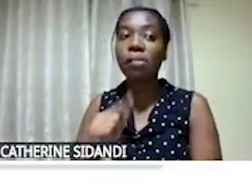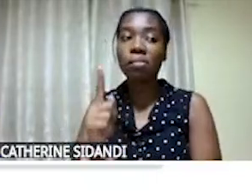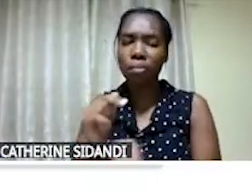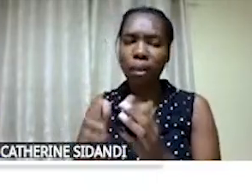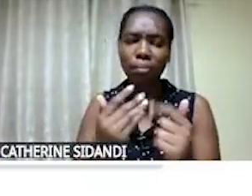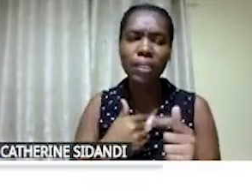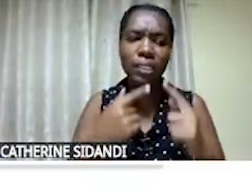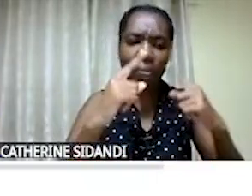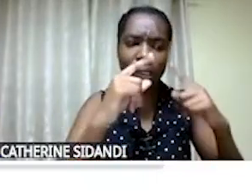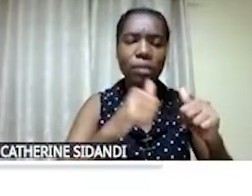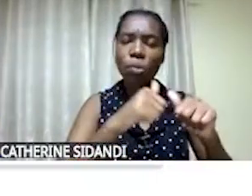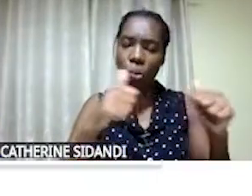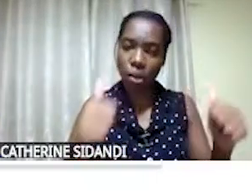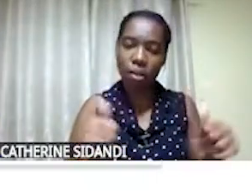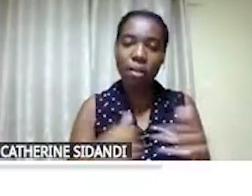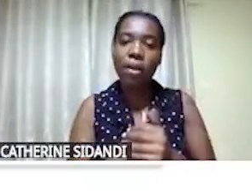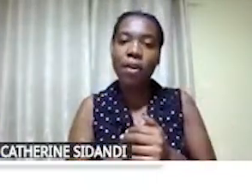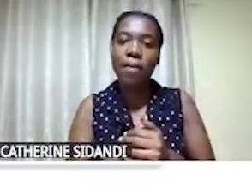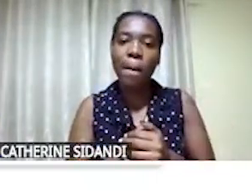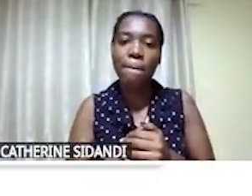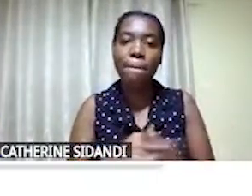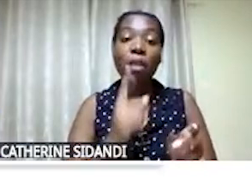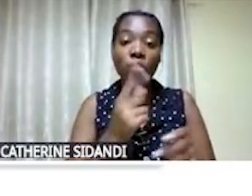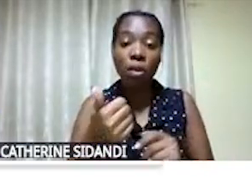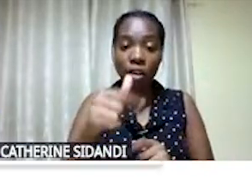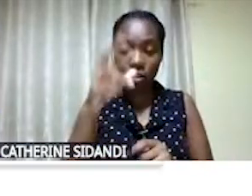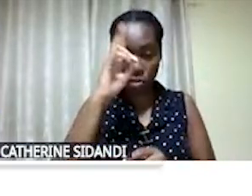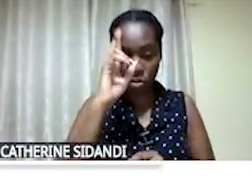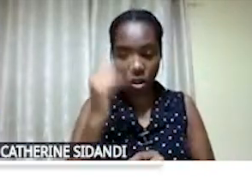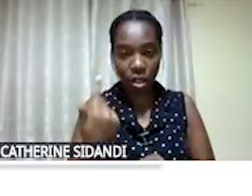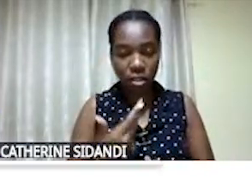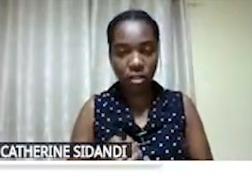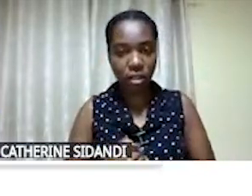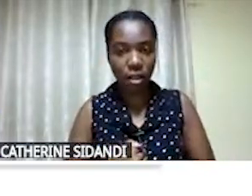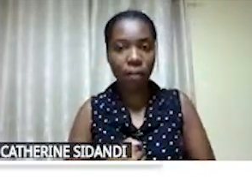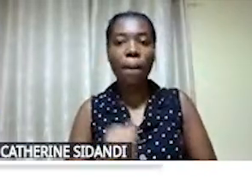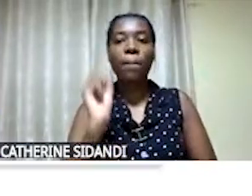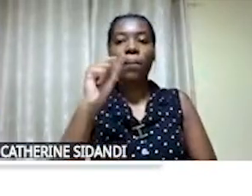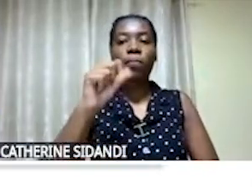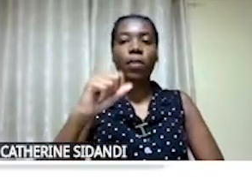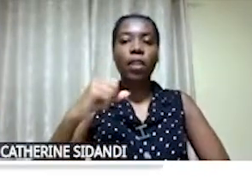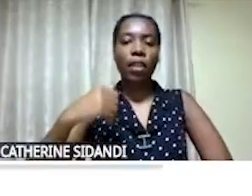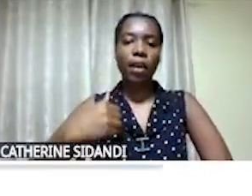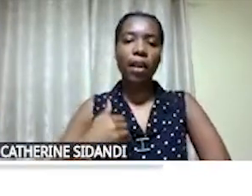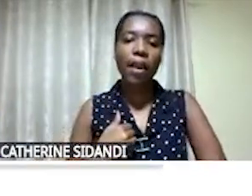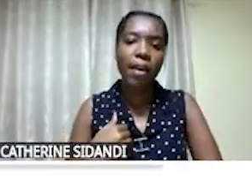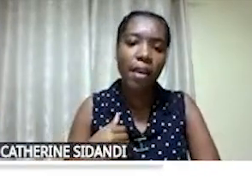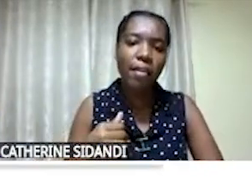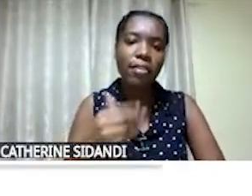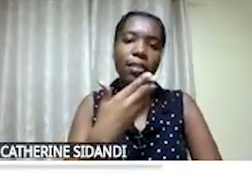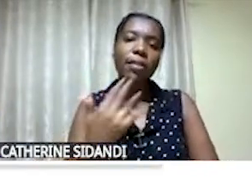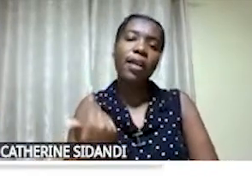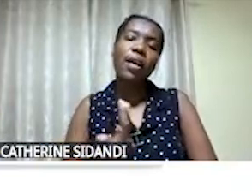point where you are? So, whatever reason that is, we first want to hold on to it and find ways to multiply